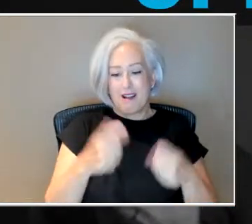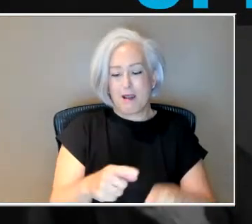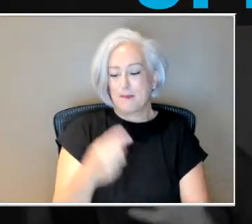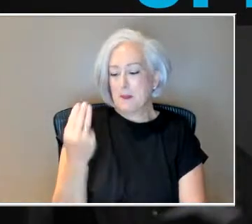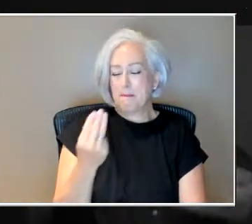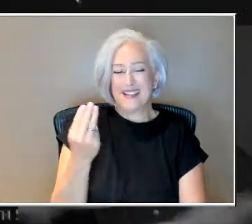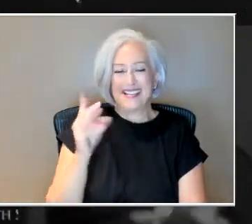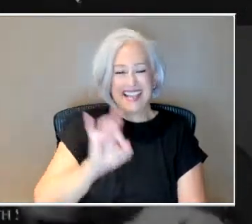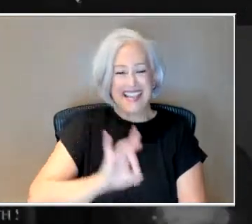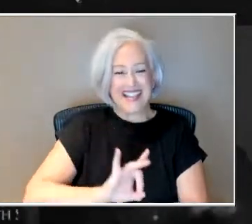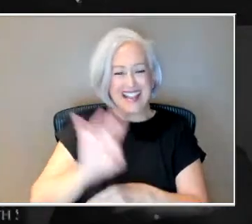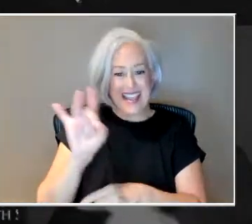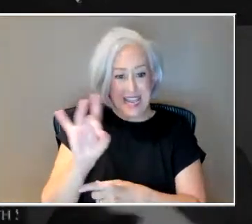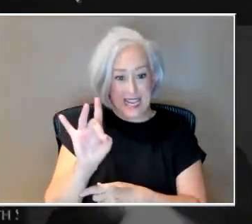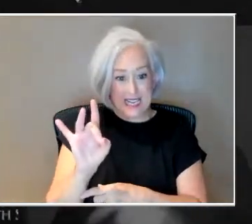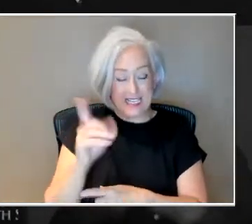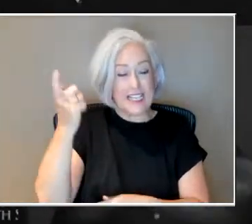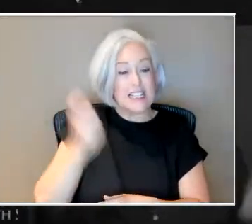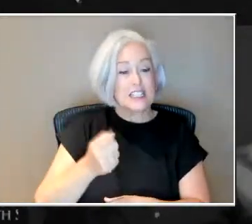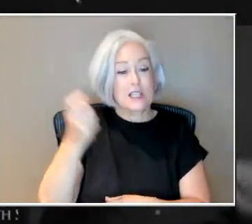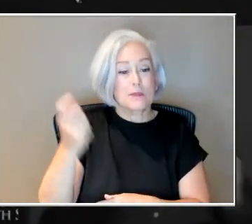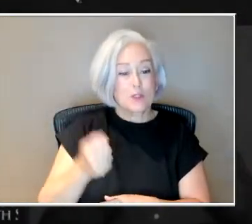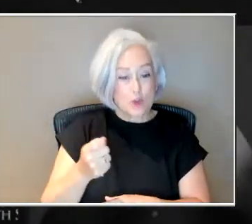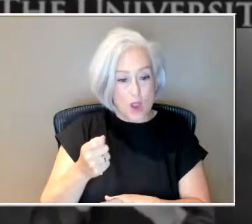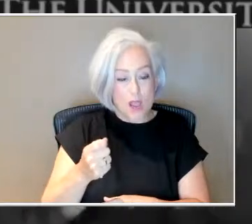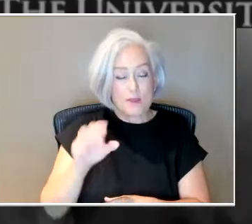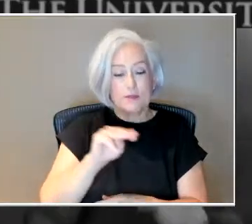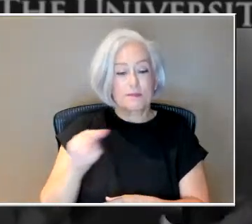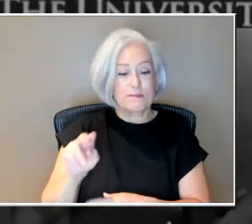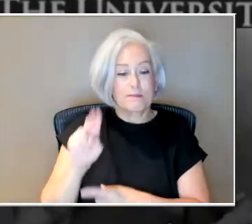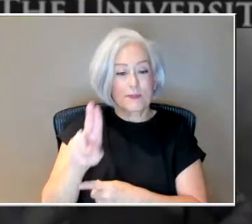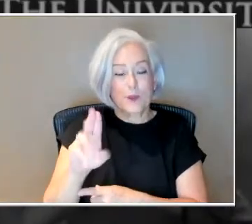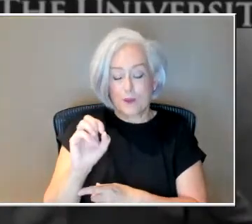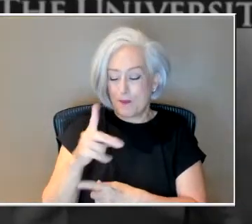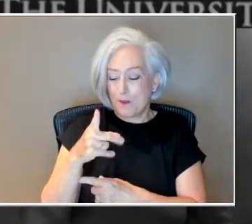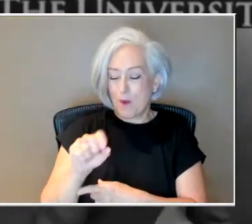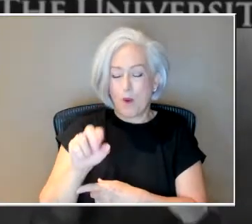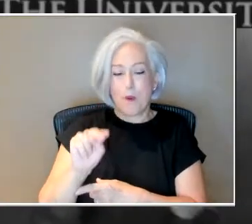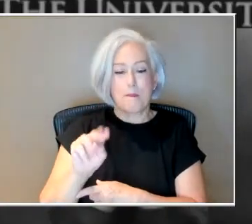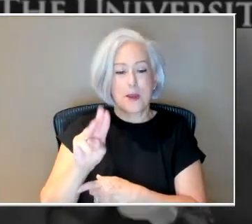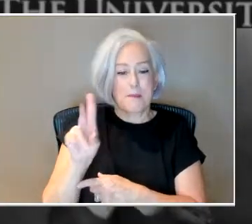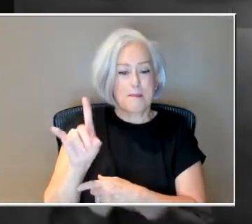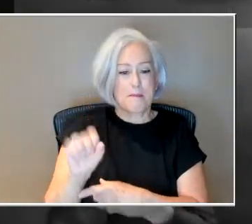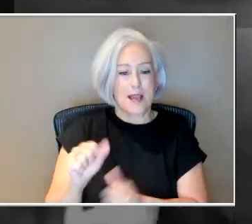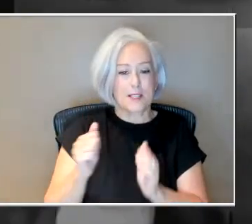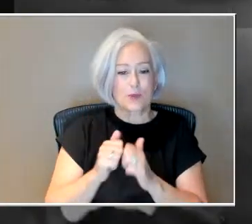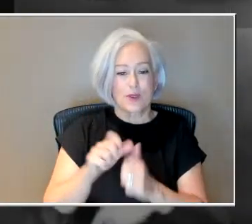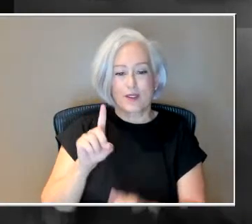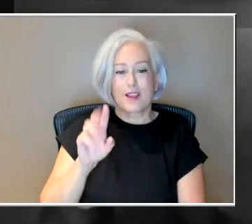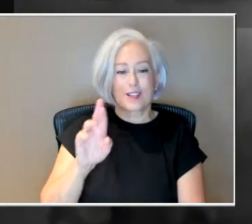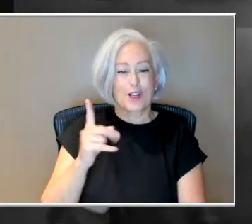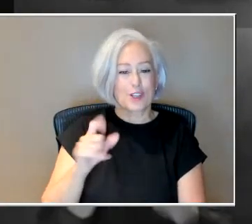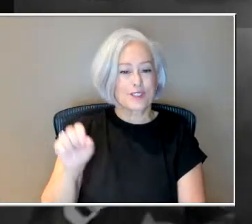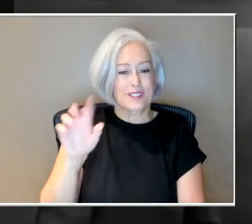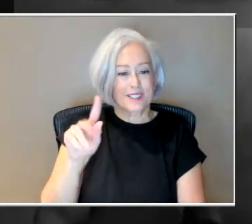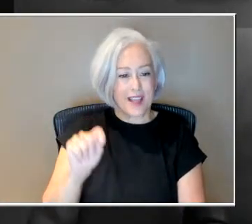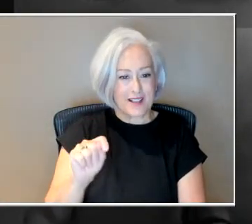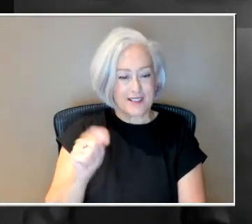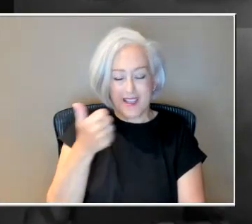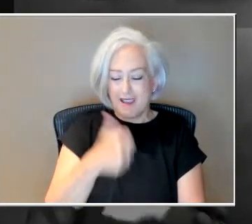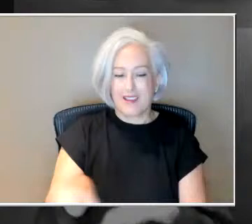Medical Update and Open Mics with Dr. Stites podcasts. Now everywhere podcasts are available.